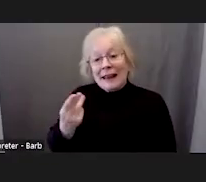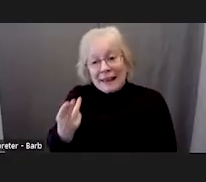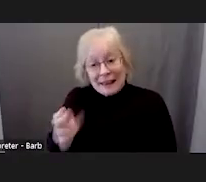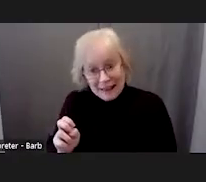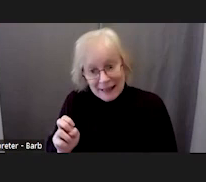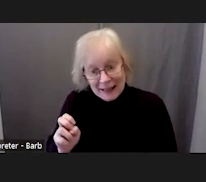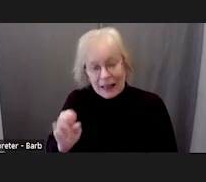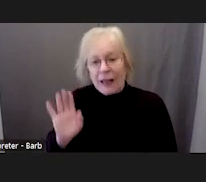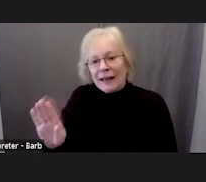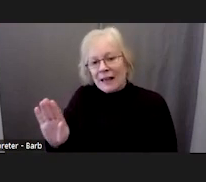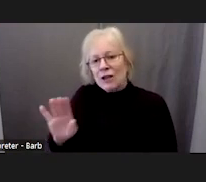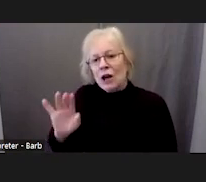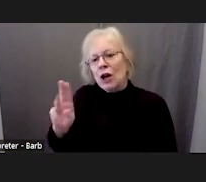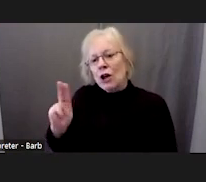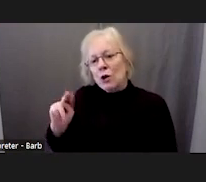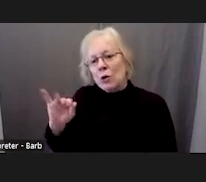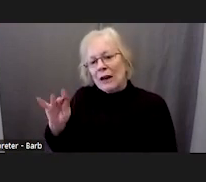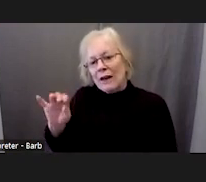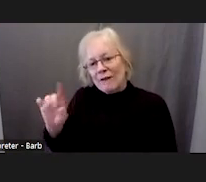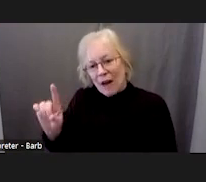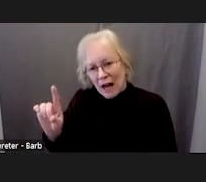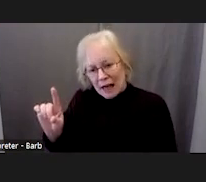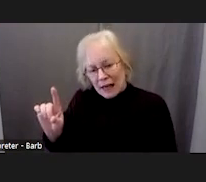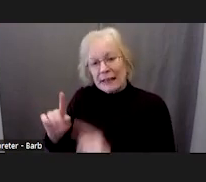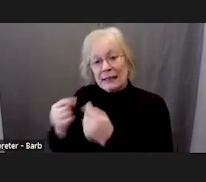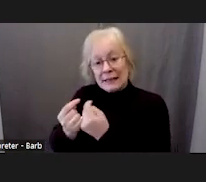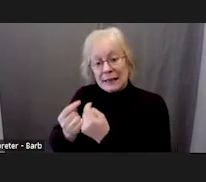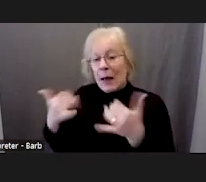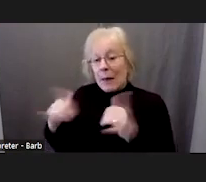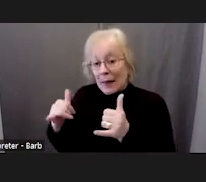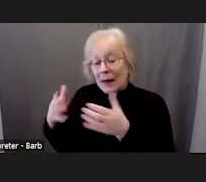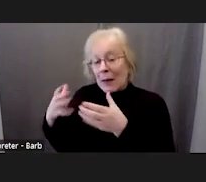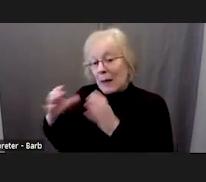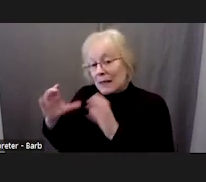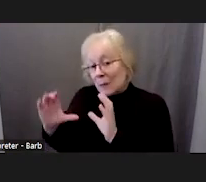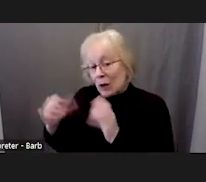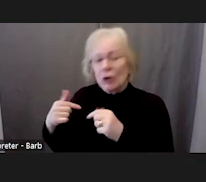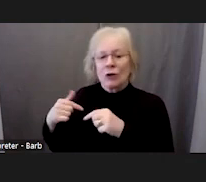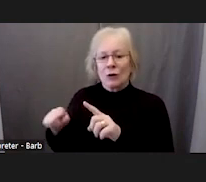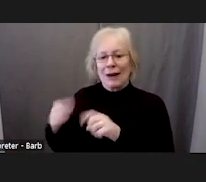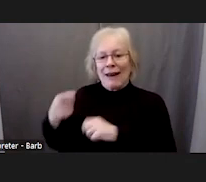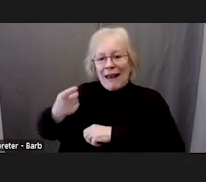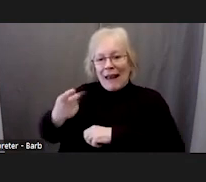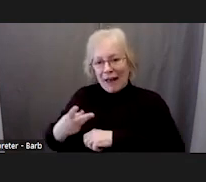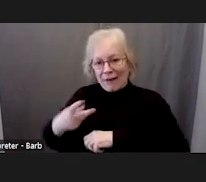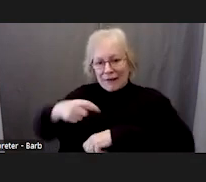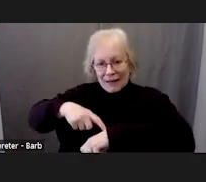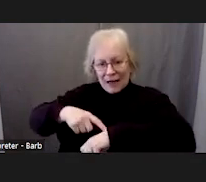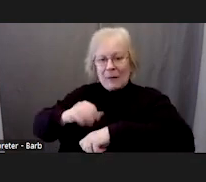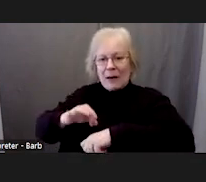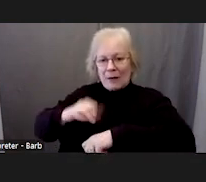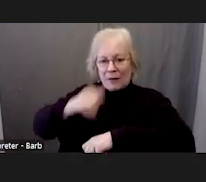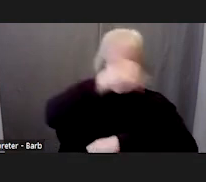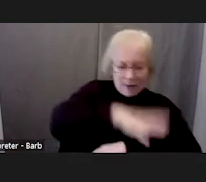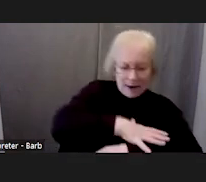unified team played basketball during the half of the men's and women's basketball game. Wonderful. So that was